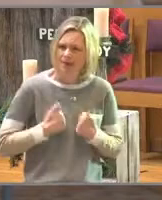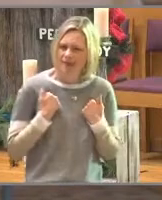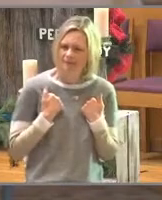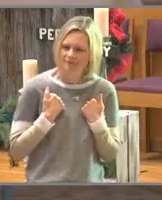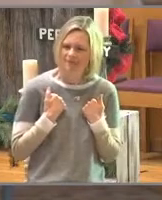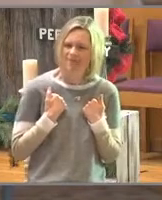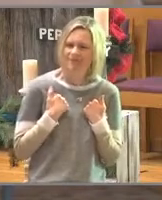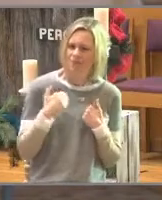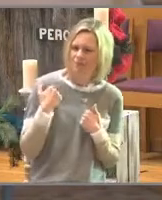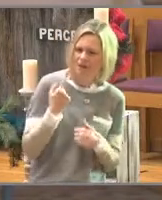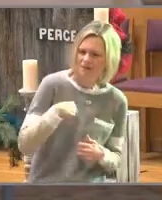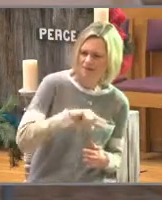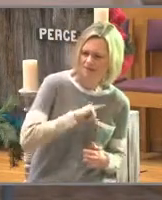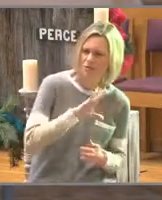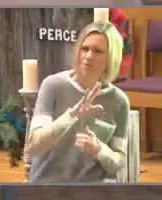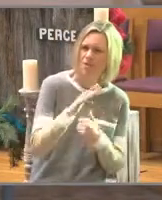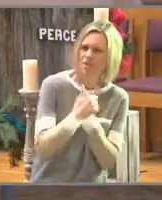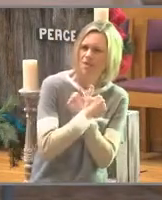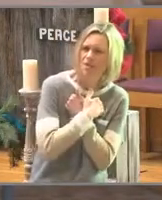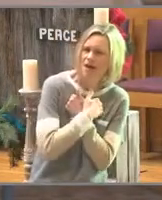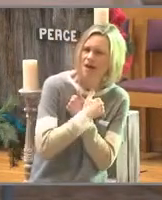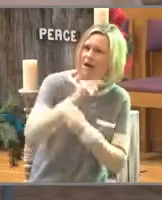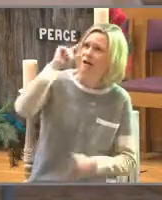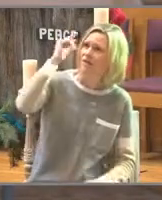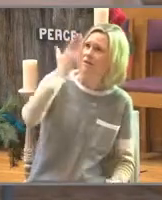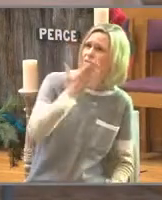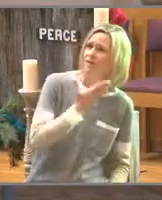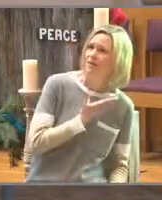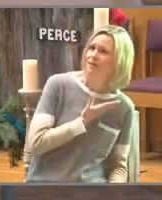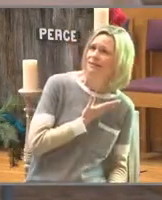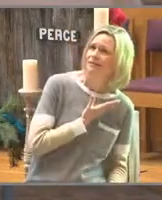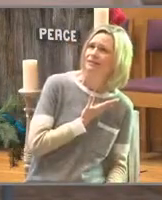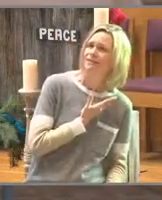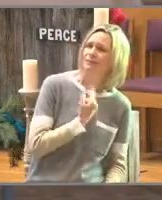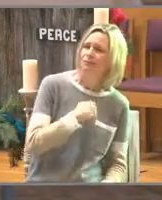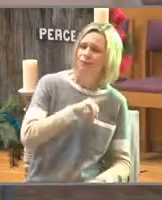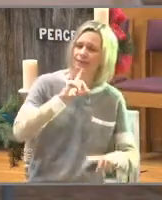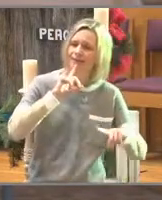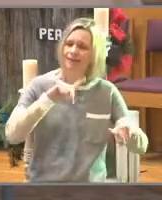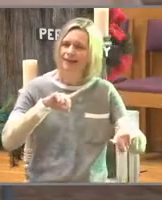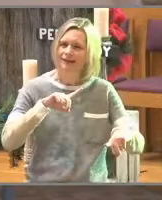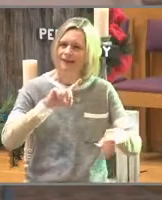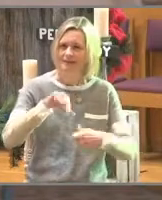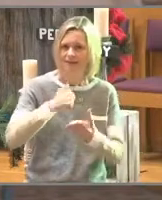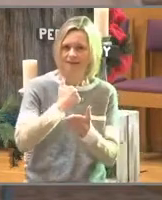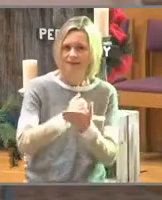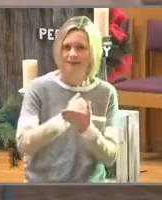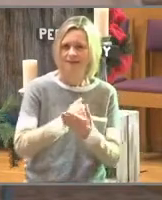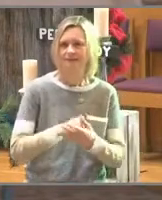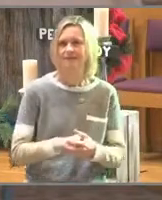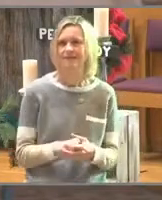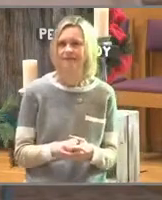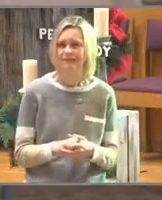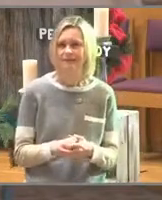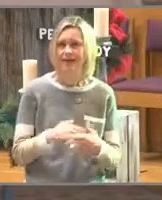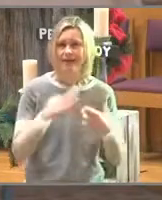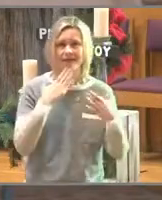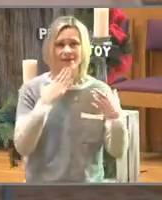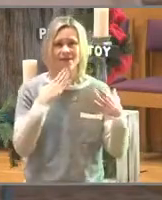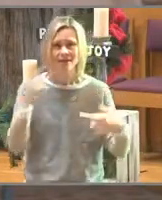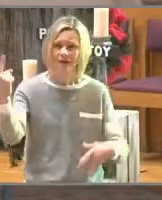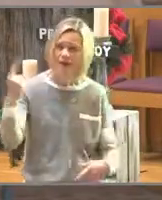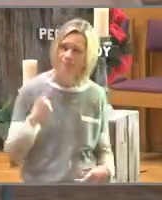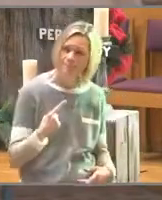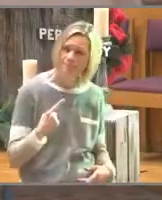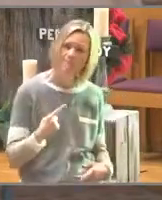remind us of your love and grace. And we say, amen. Thank you for joining me. Go ahead and take these